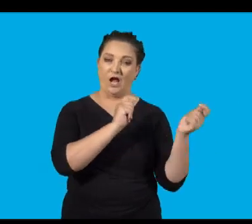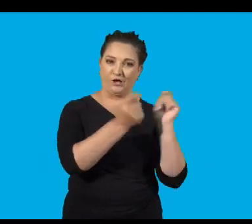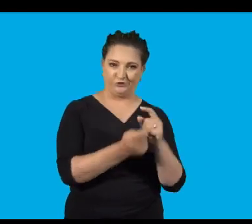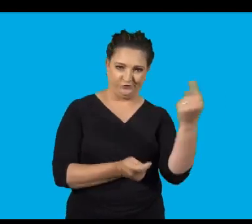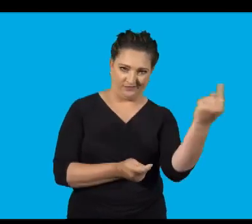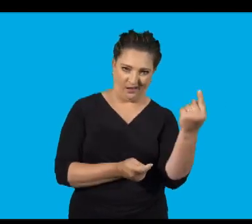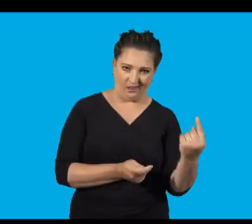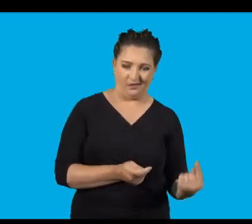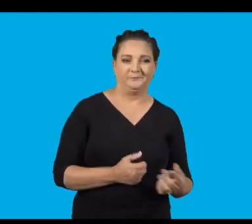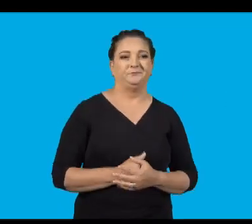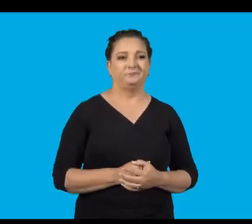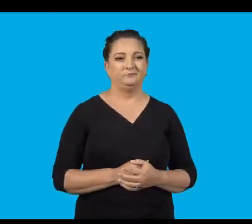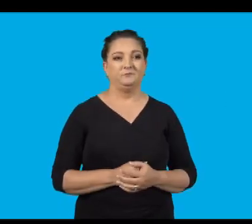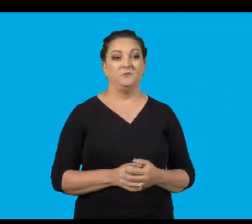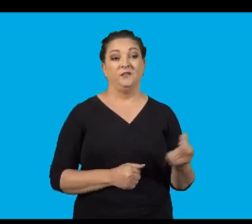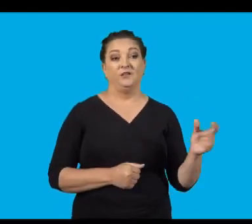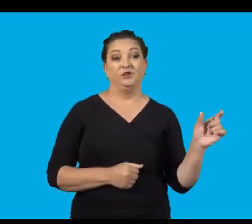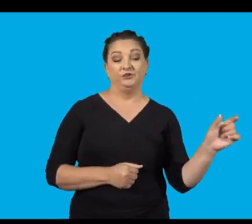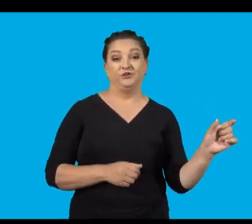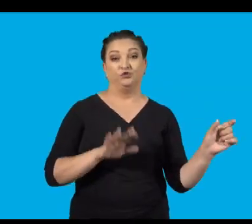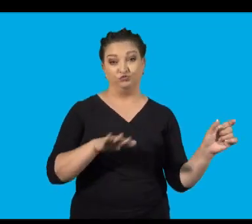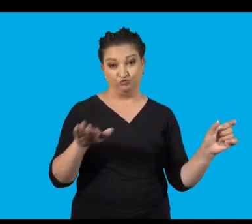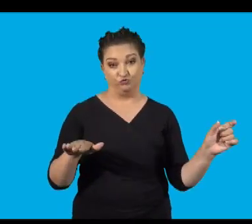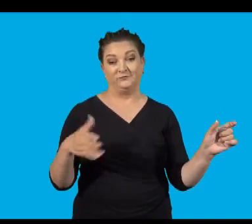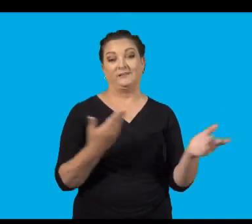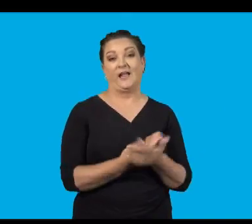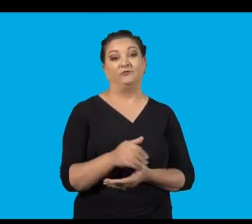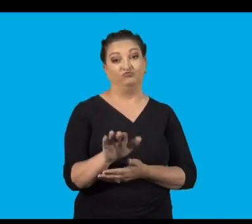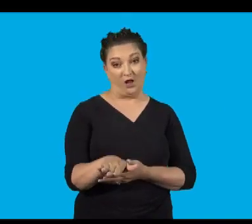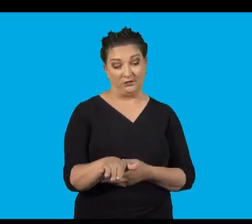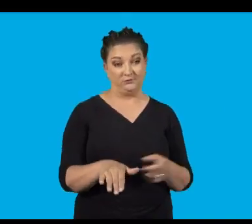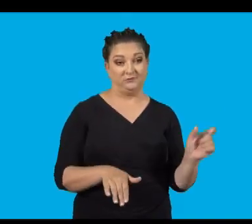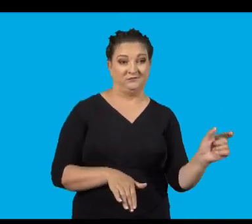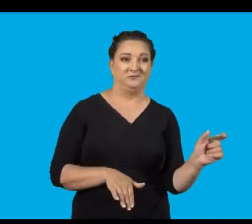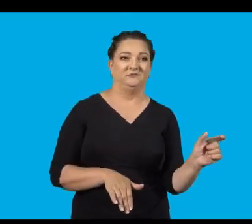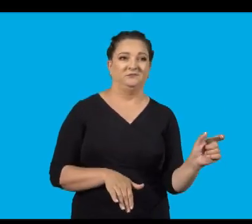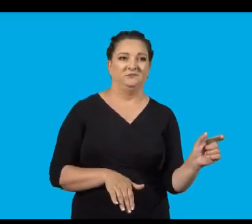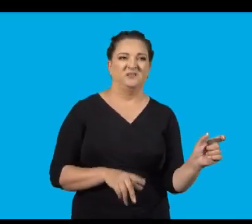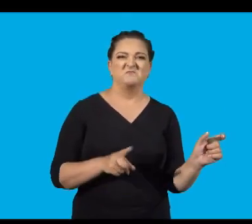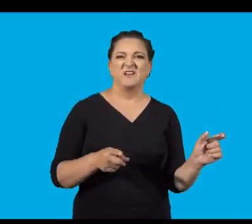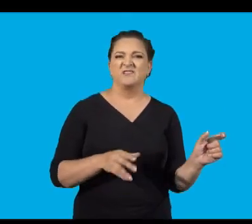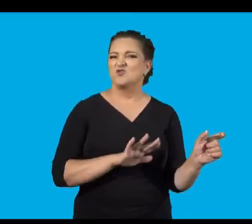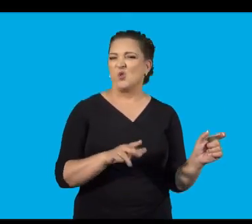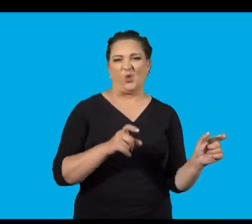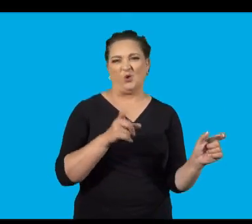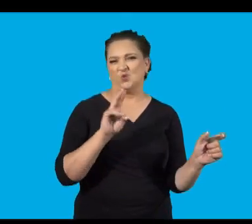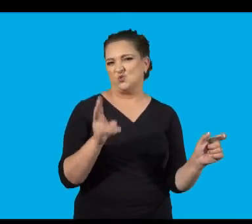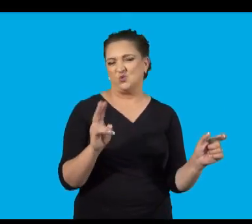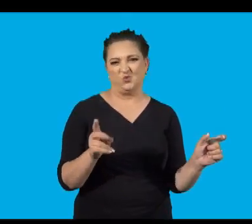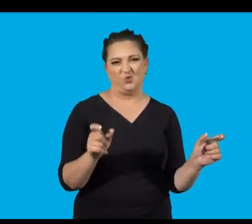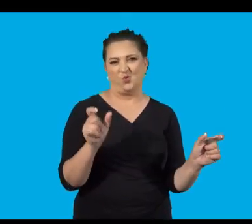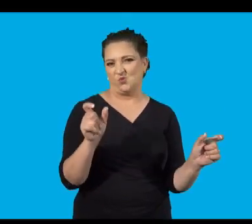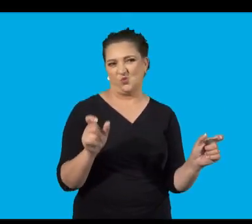So now we're looking for the singular form, which children becomes child. Now remember, this is the unusual